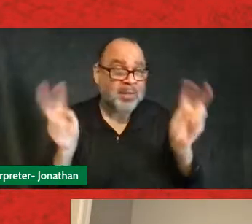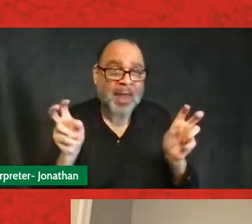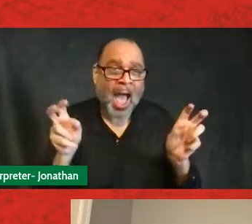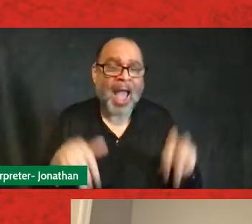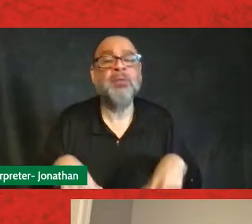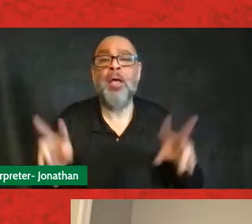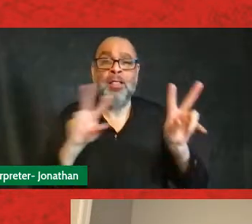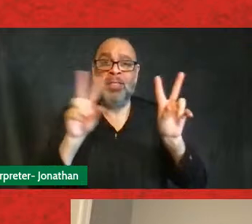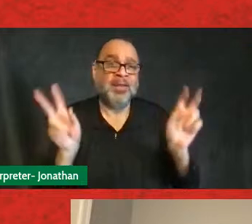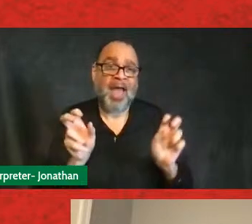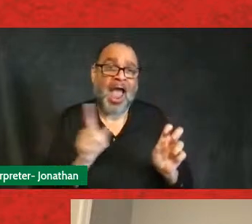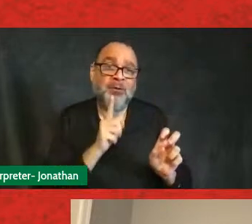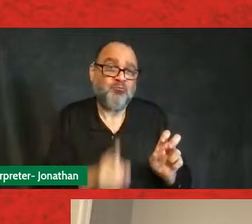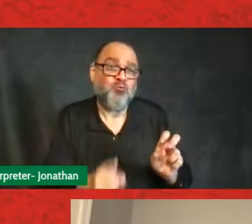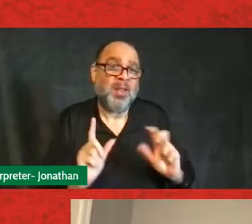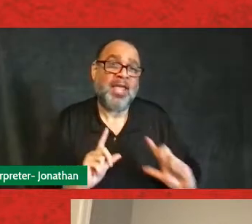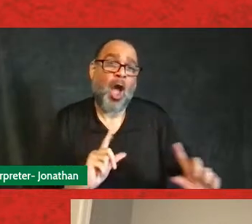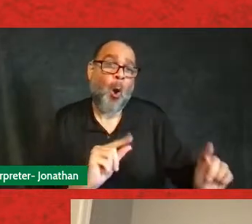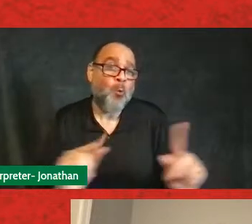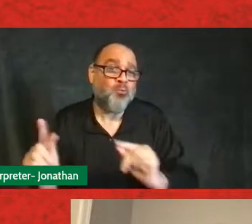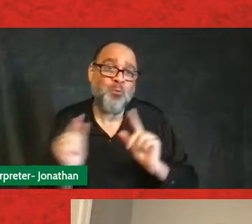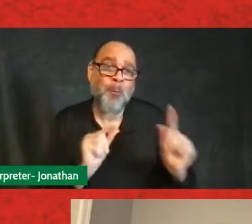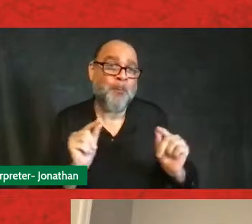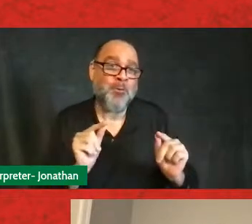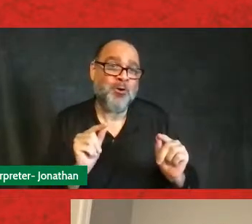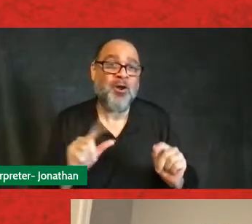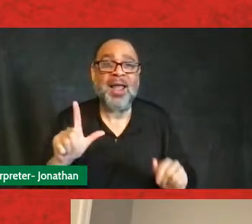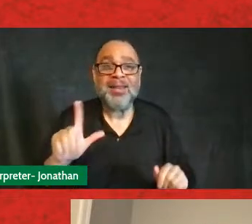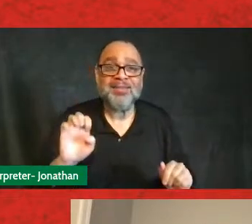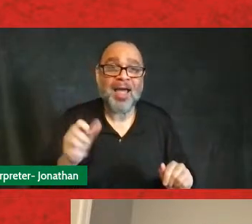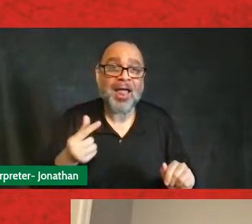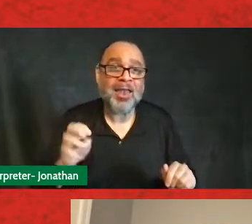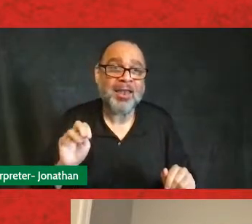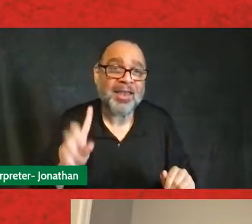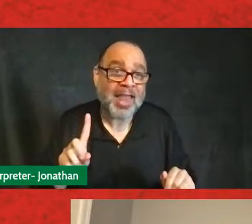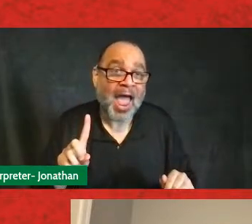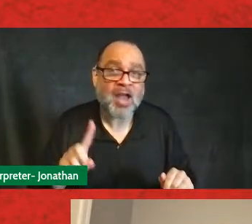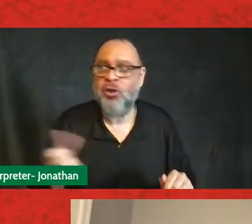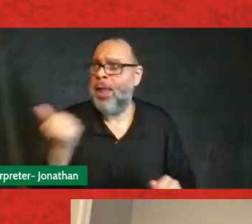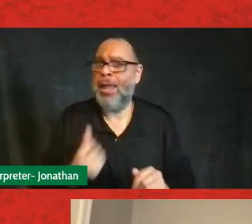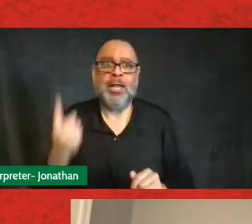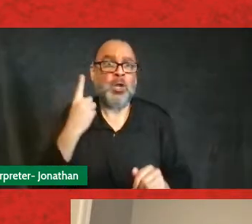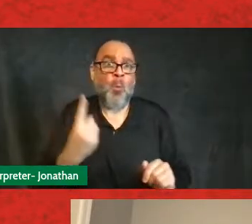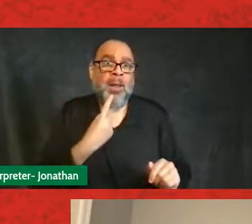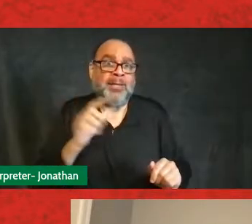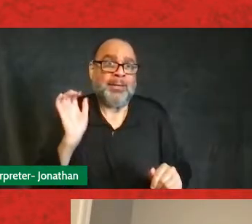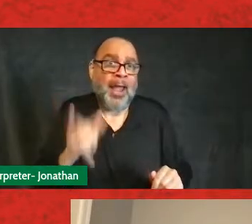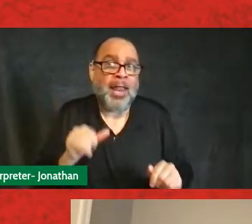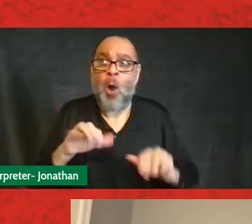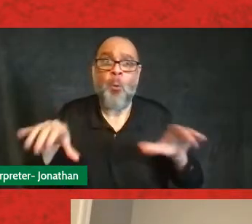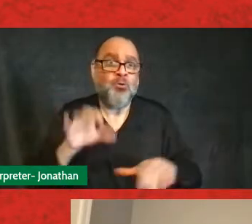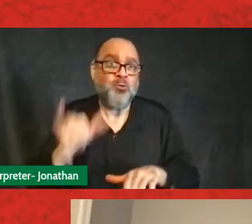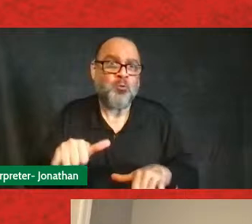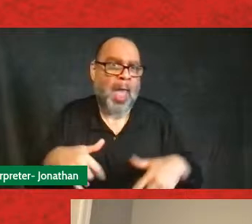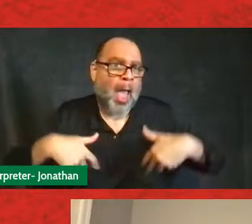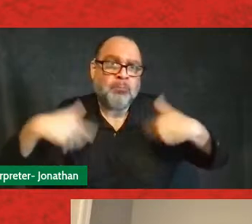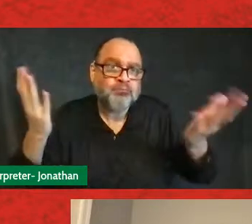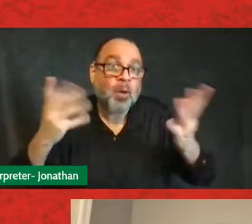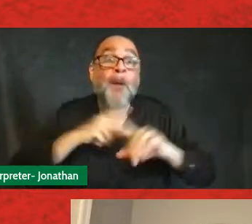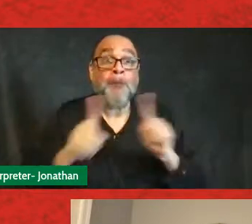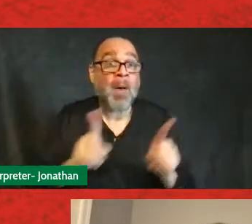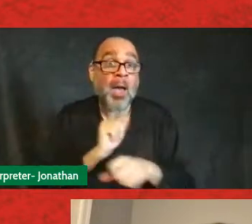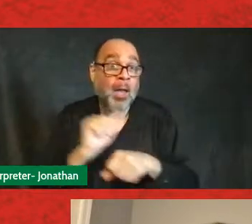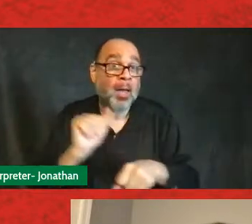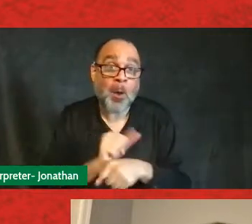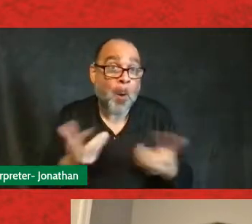rumor. It's a legend. We don't know that that was actually said or ever done. But here's the backstory, real quick.